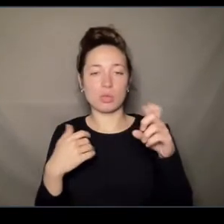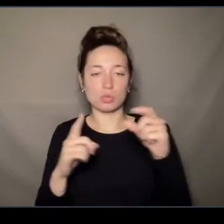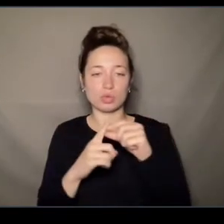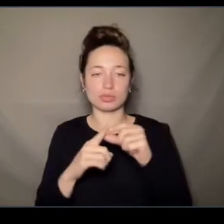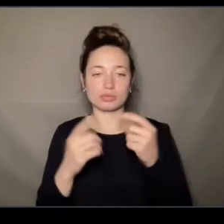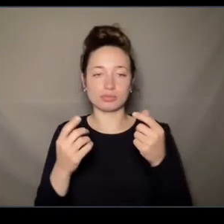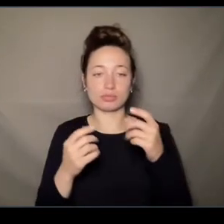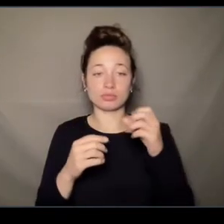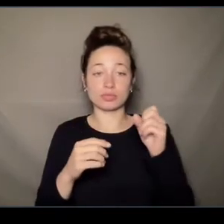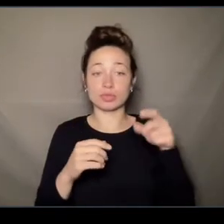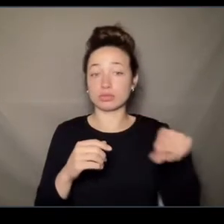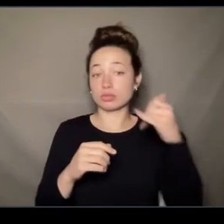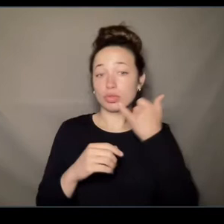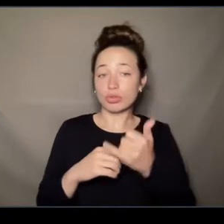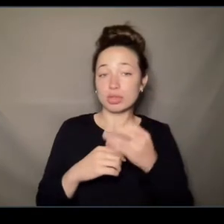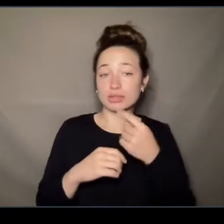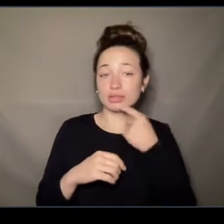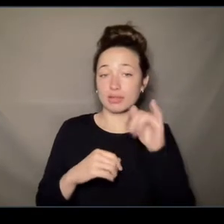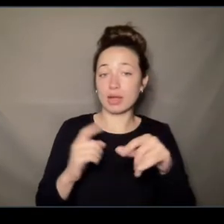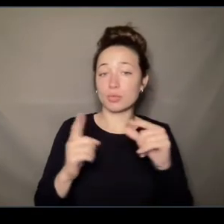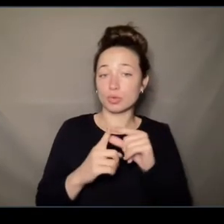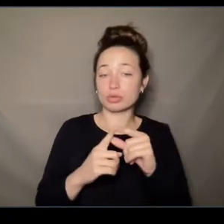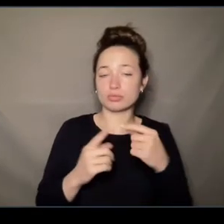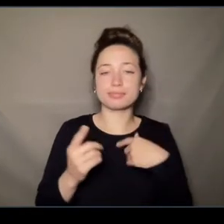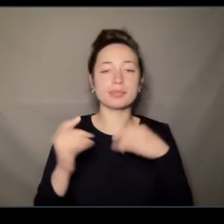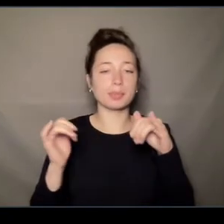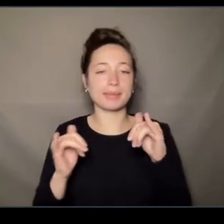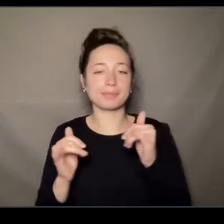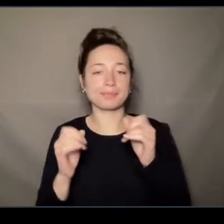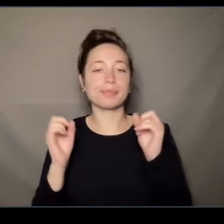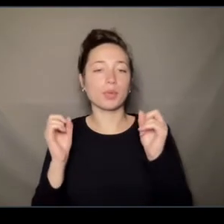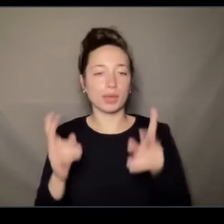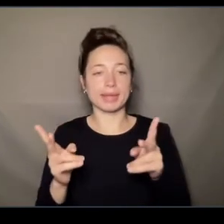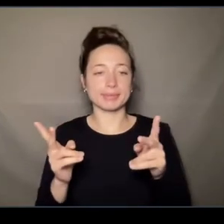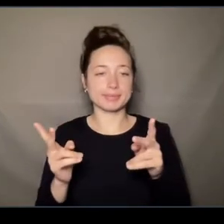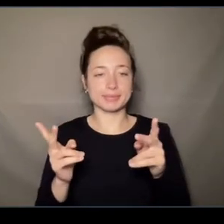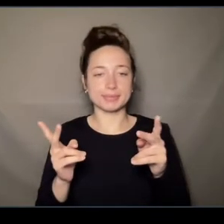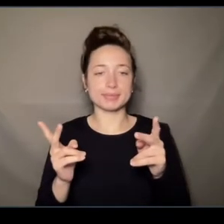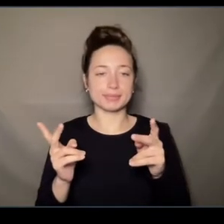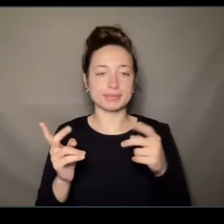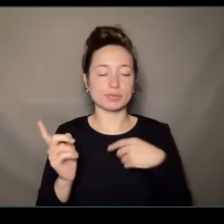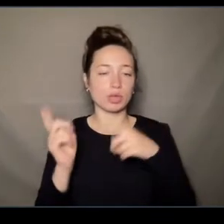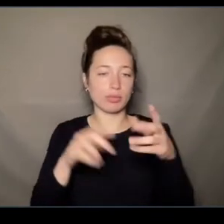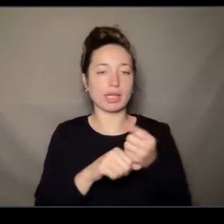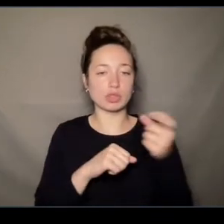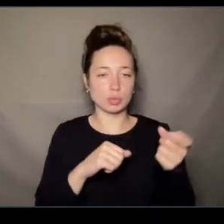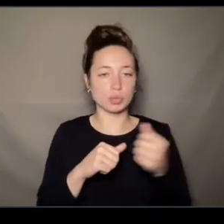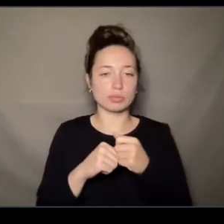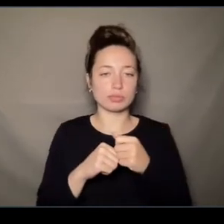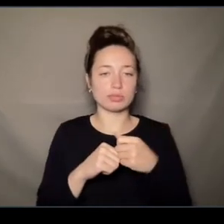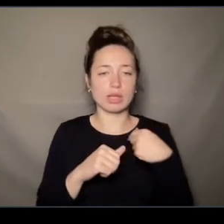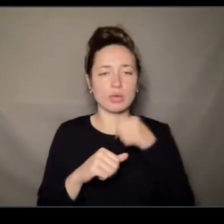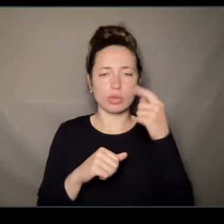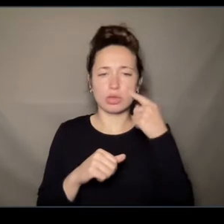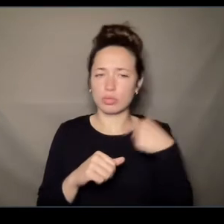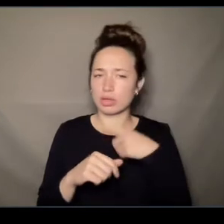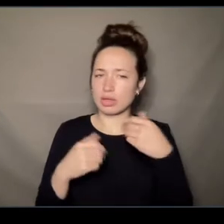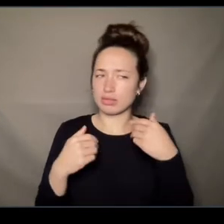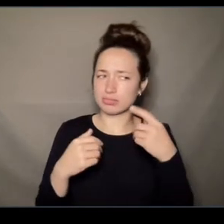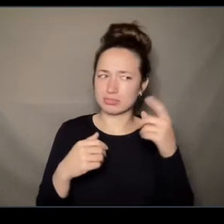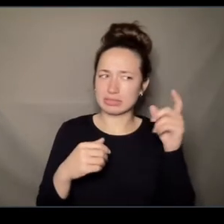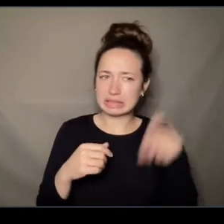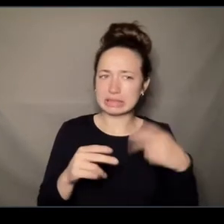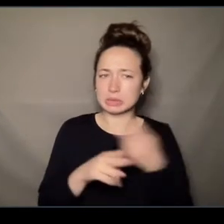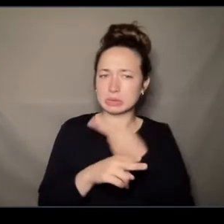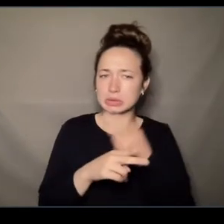code word. And if they called and said that, I'm like, okay, we'll come and get you. I don't think we ever had to use